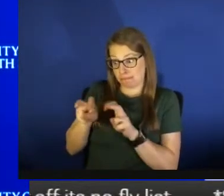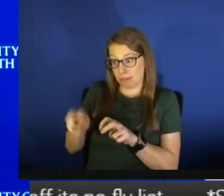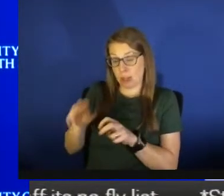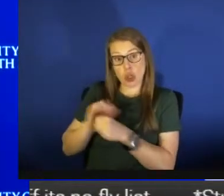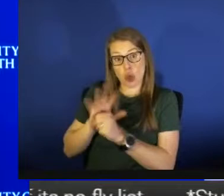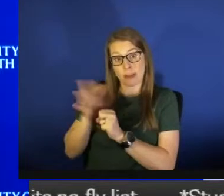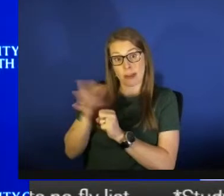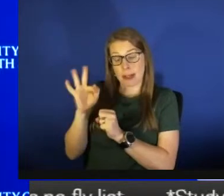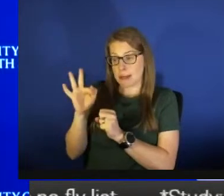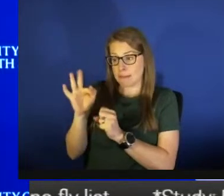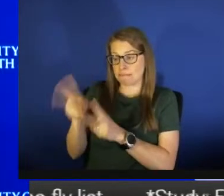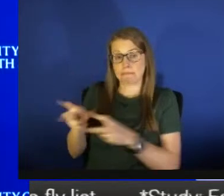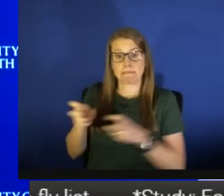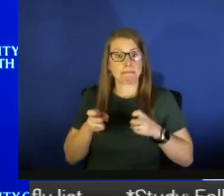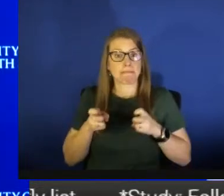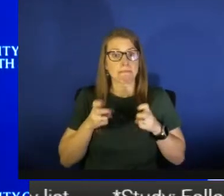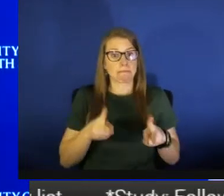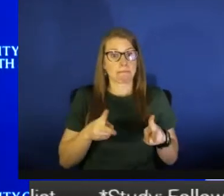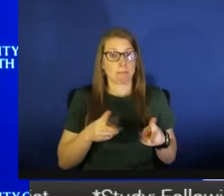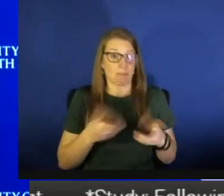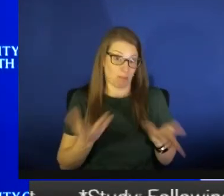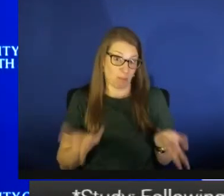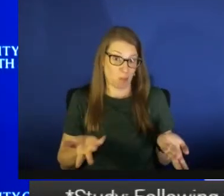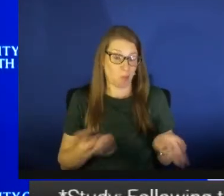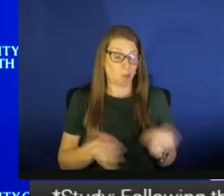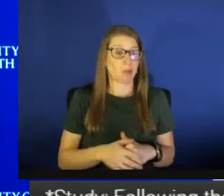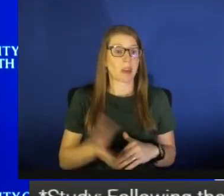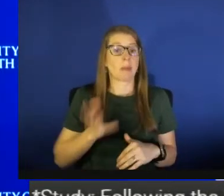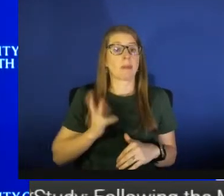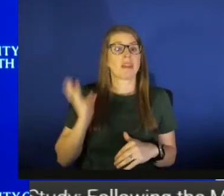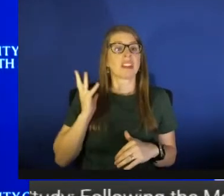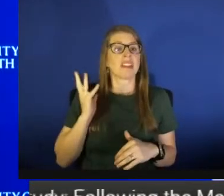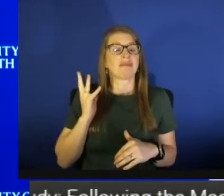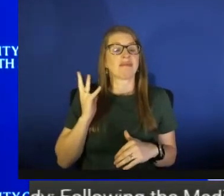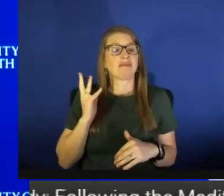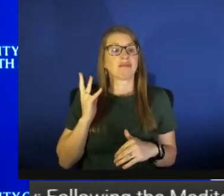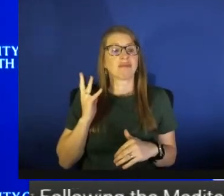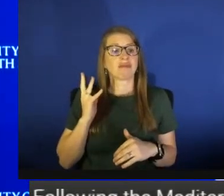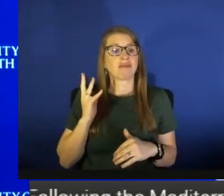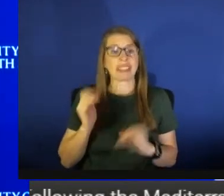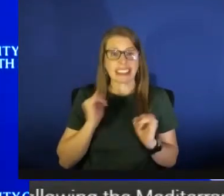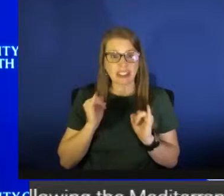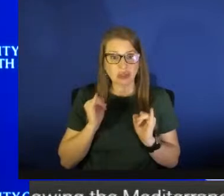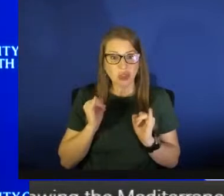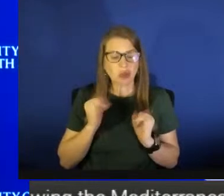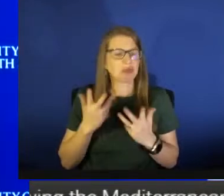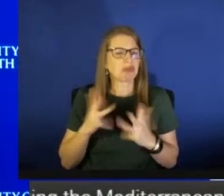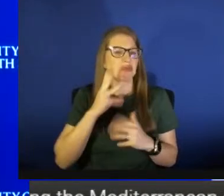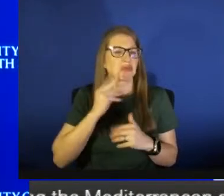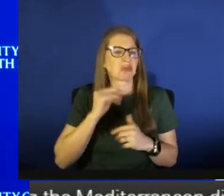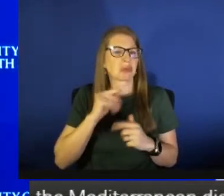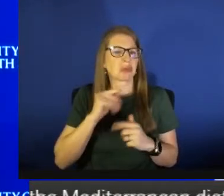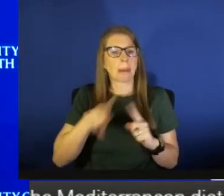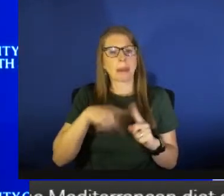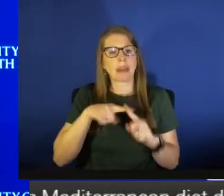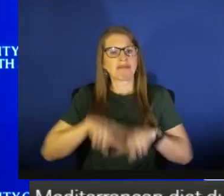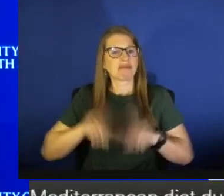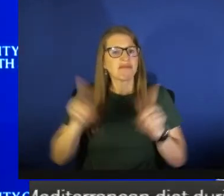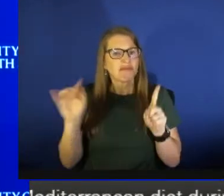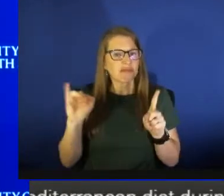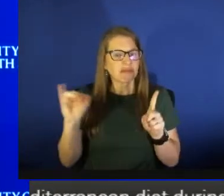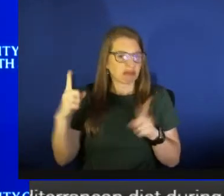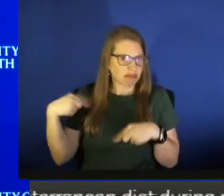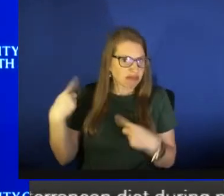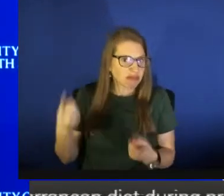COVID-19, about the virus. Had previously done some other interviews about different infections throughout the year,